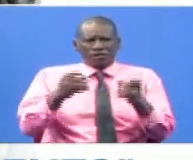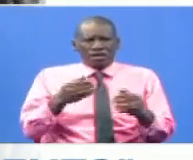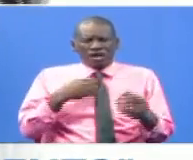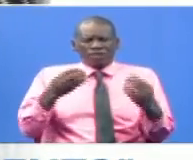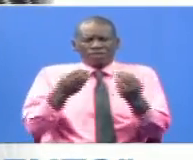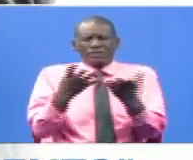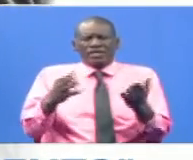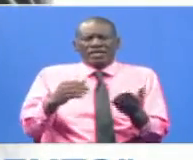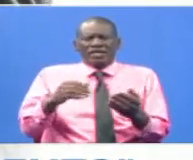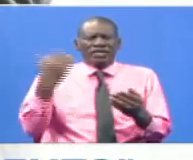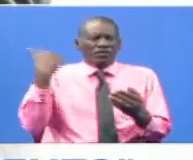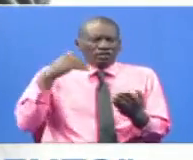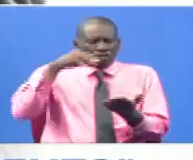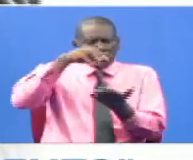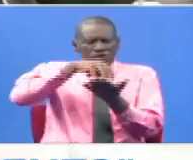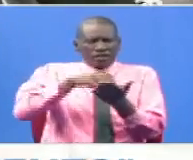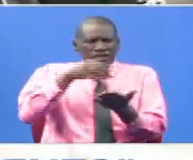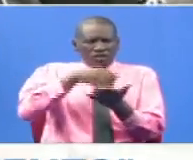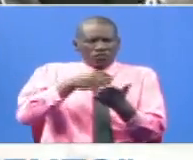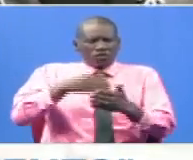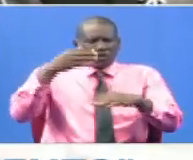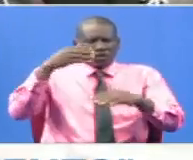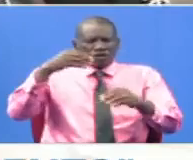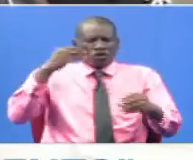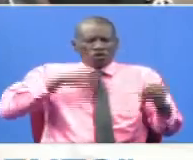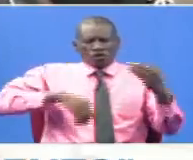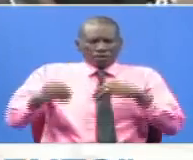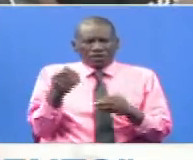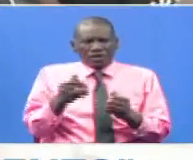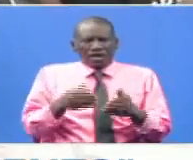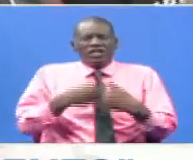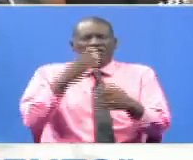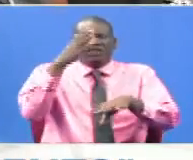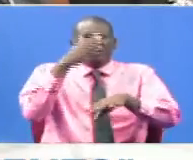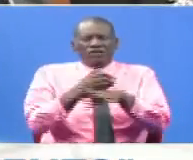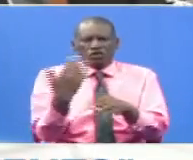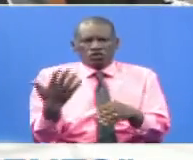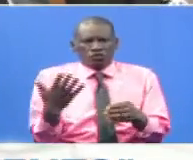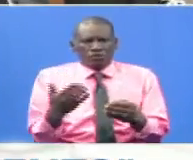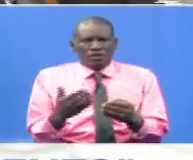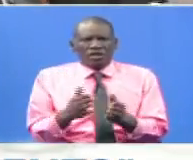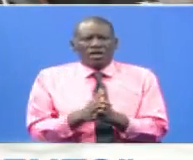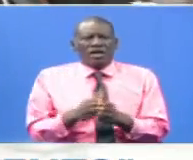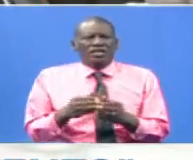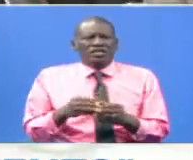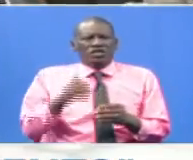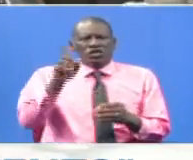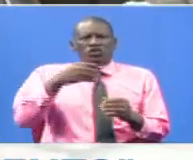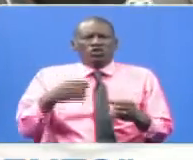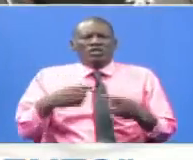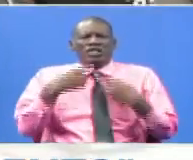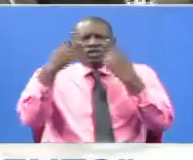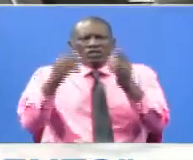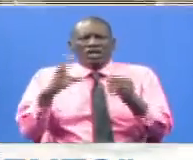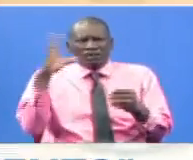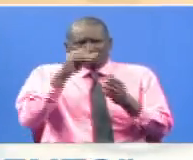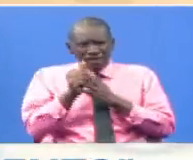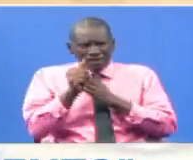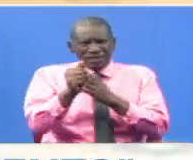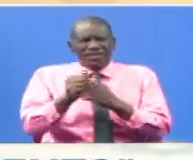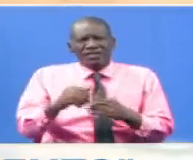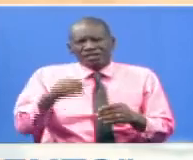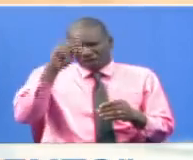offense charges, including forgery, presenting false documents, false declarations, and misleading the public, contrary to